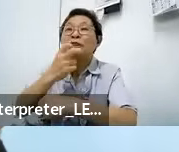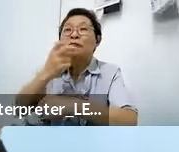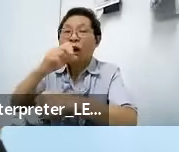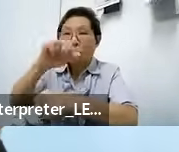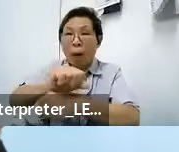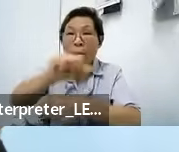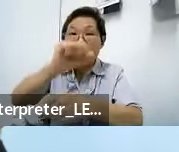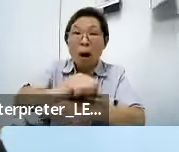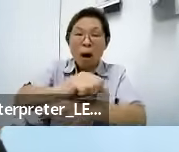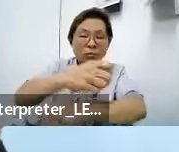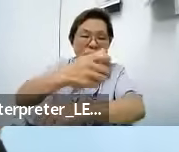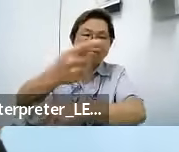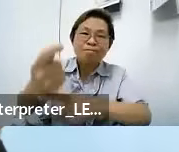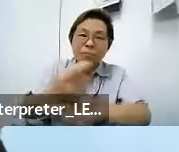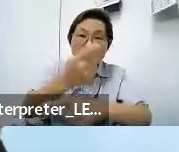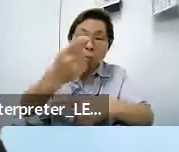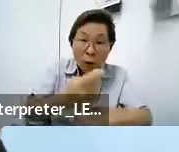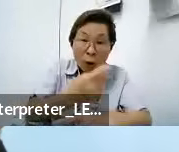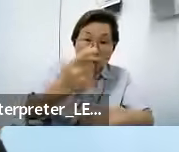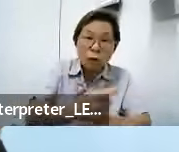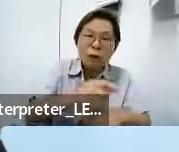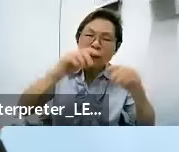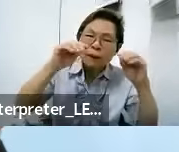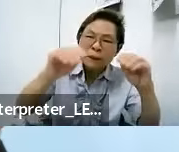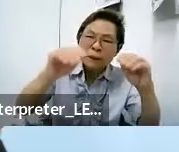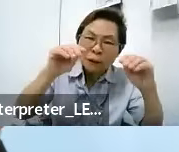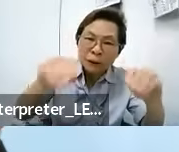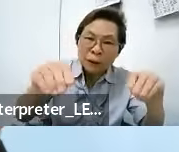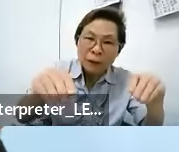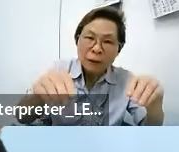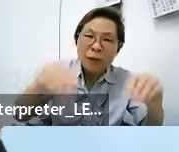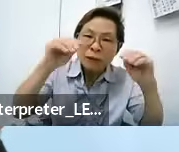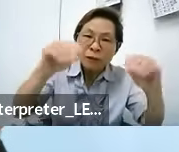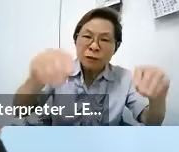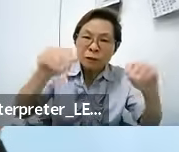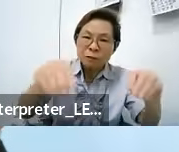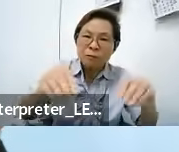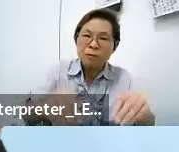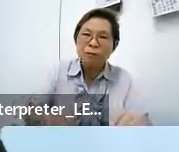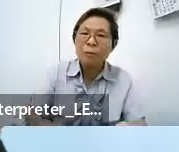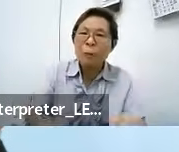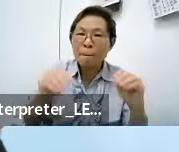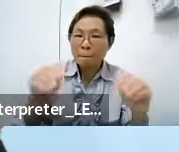some ways to teach using evidence-based approaches.